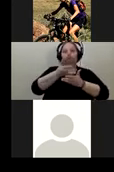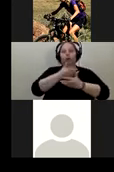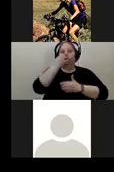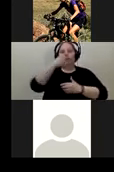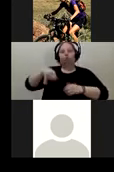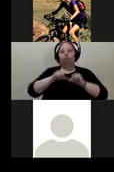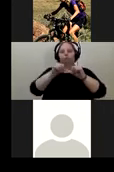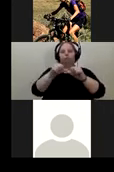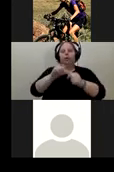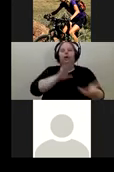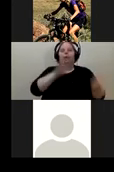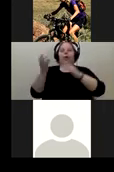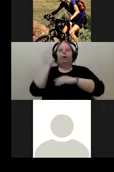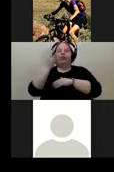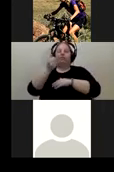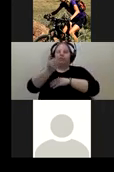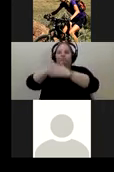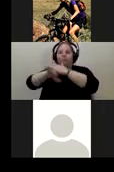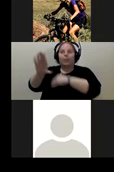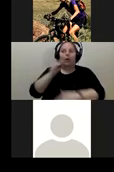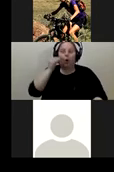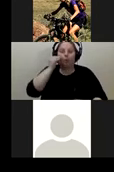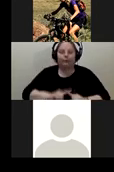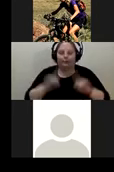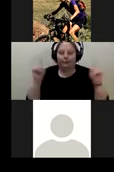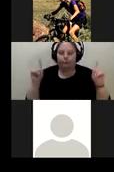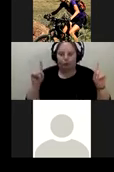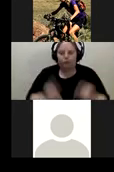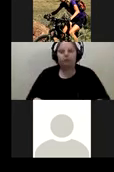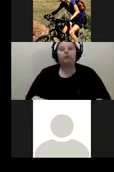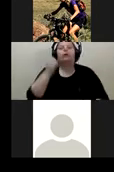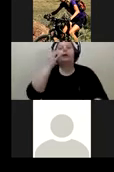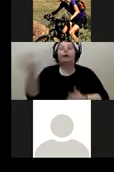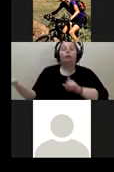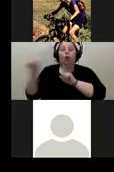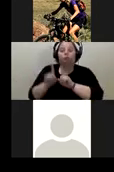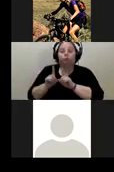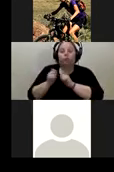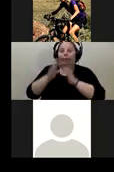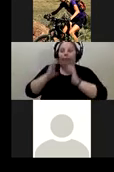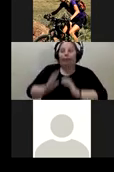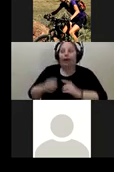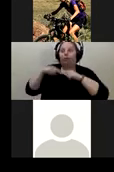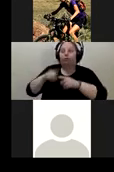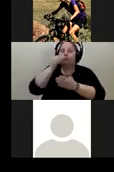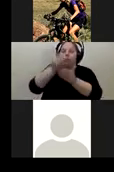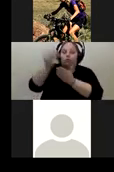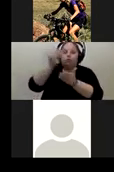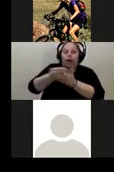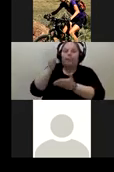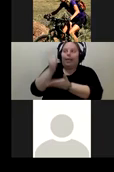it is if you're standing in their home. Or if you're standing next to them in the grocery store and you're helping them stock an aisle,